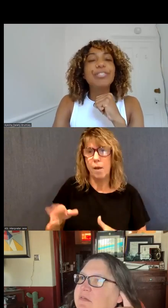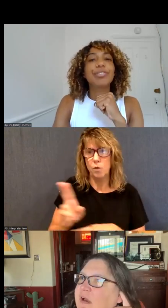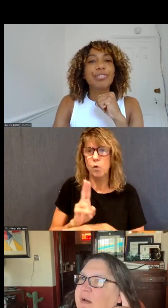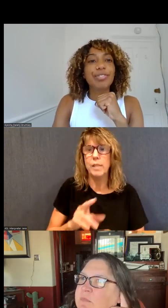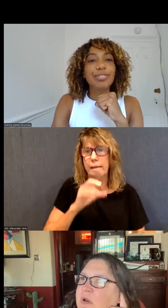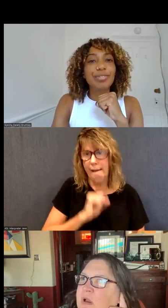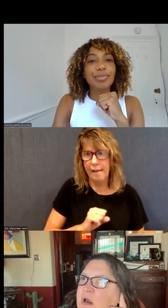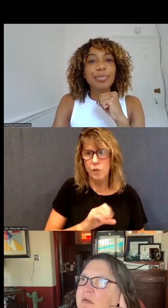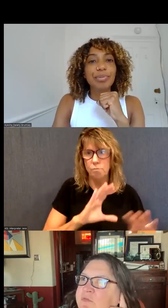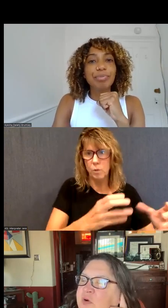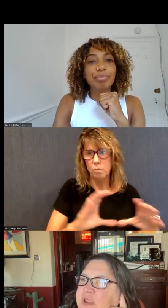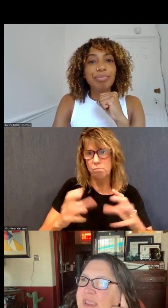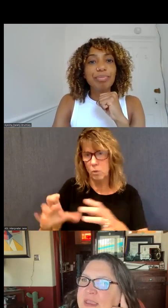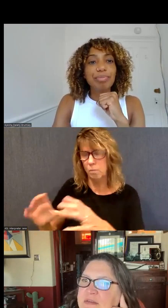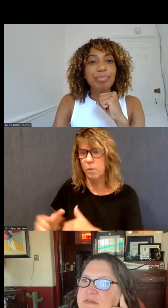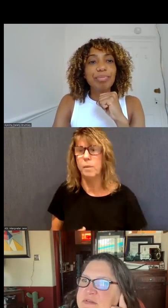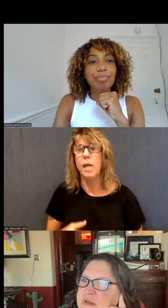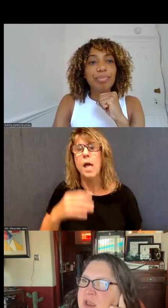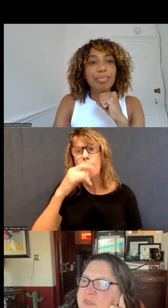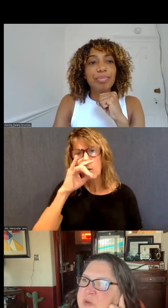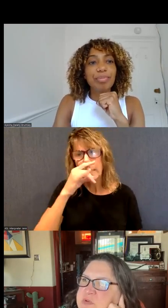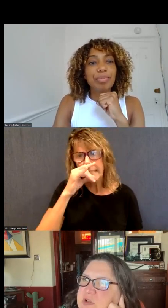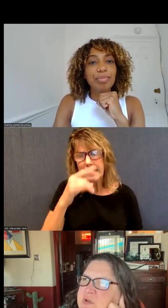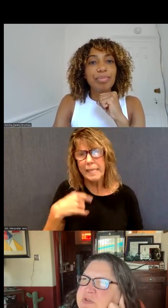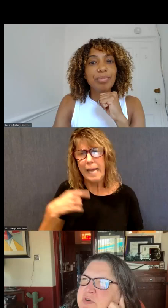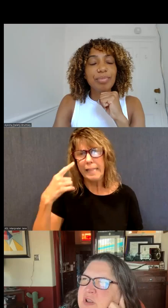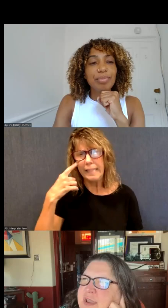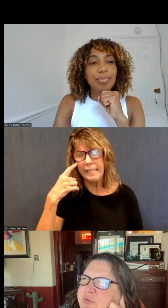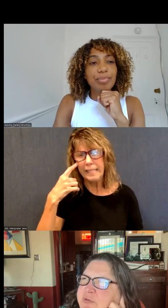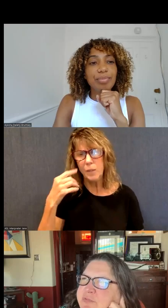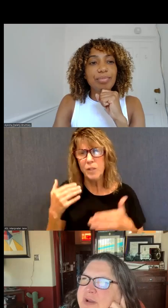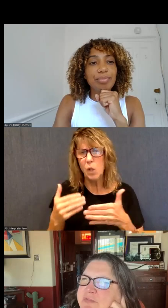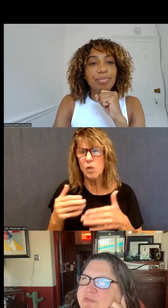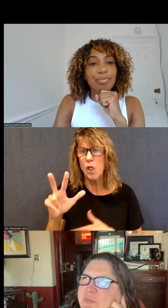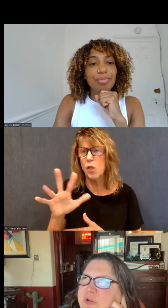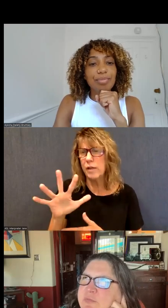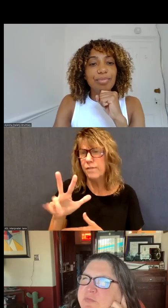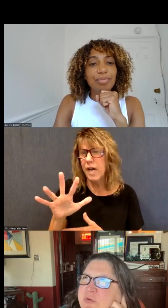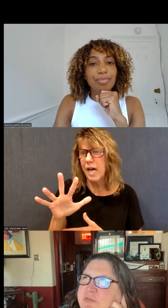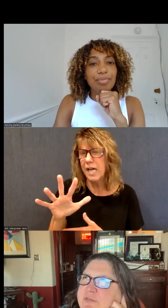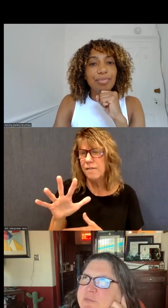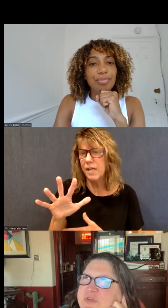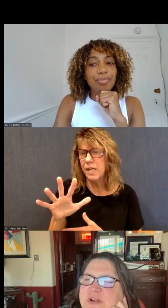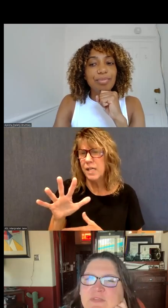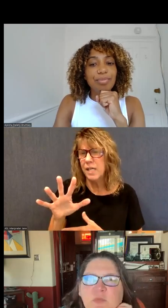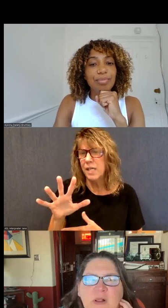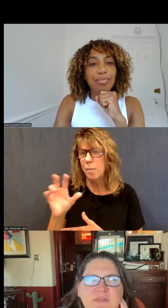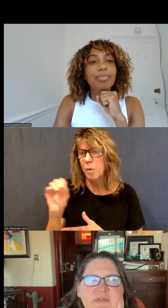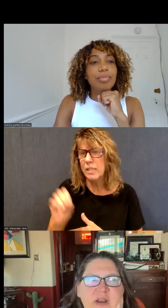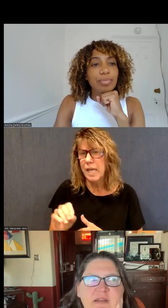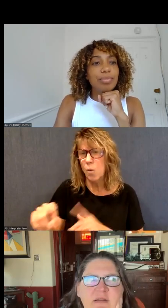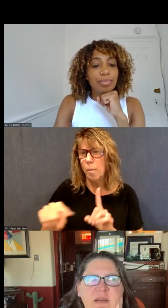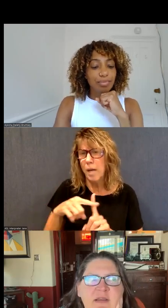age, and for kids, I think it was closer to like 35%, I think